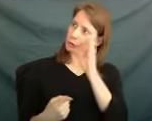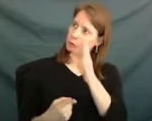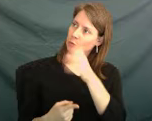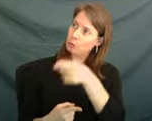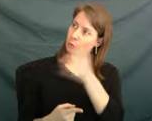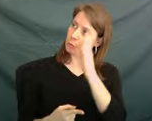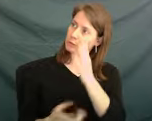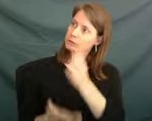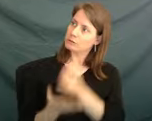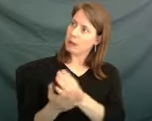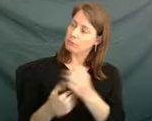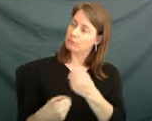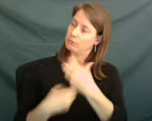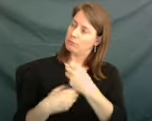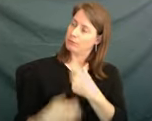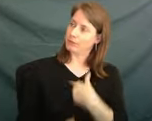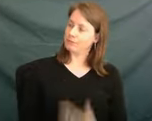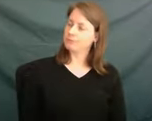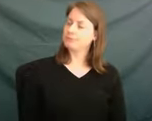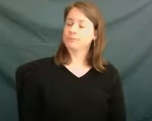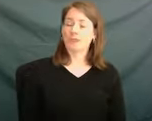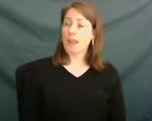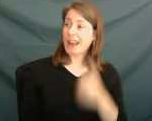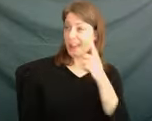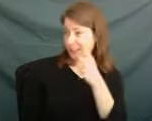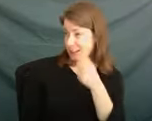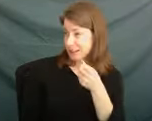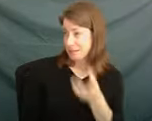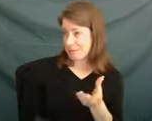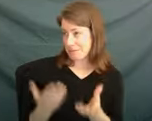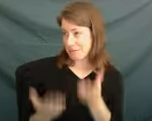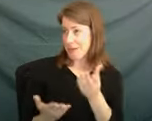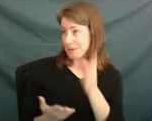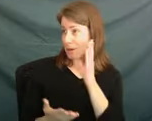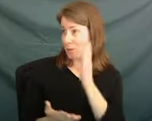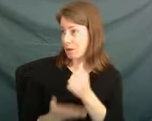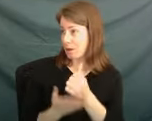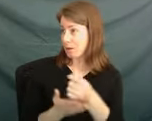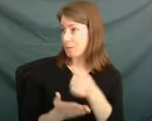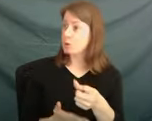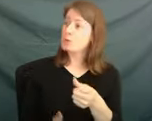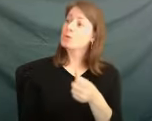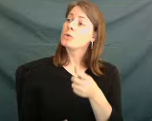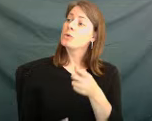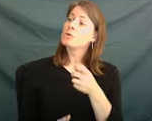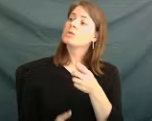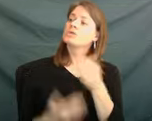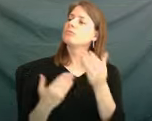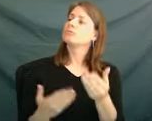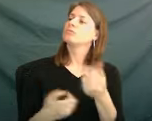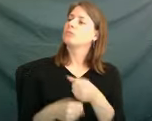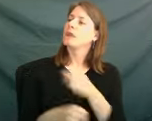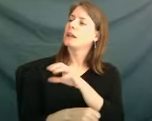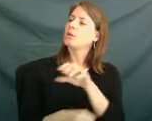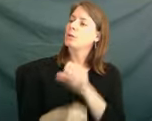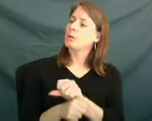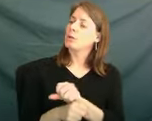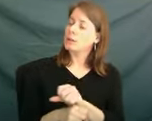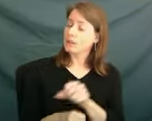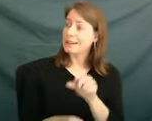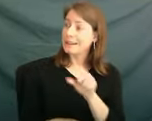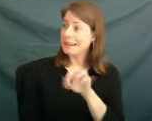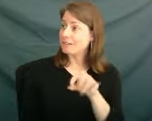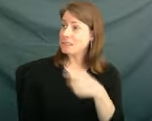him. Am I in trouble, miss? No, you're not in trouble, but I want to talk about how we can make things better for you